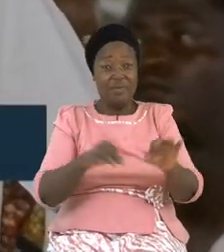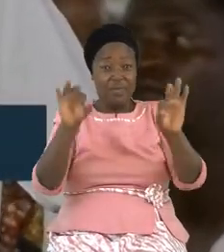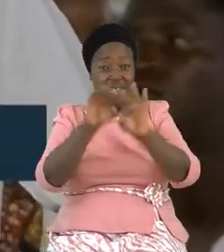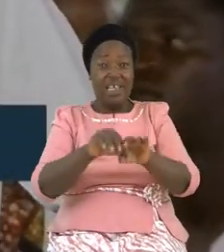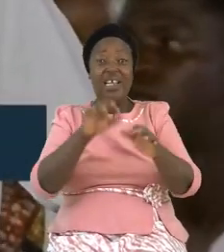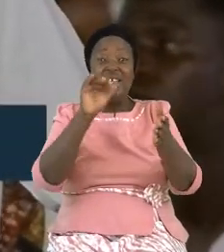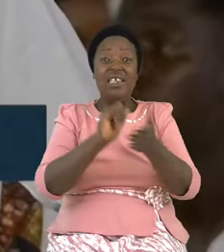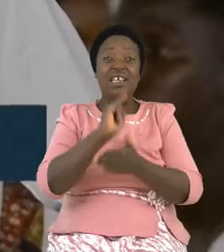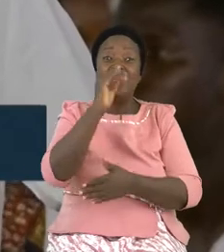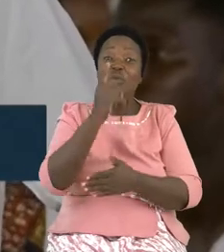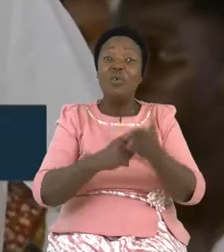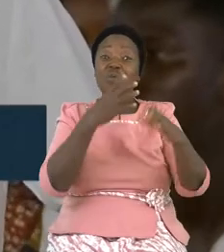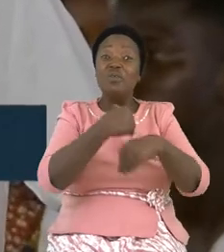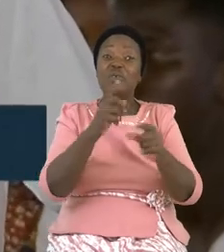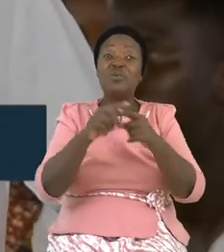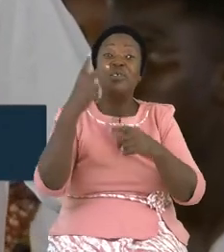to our counselors.